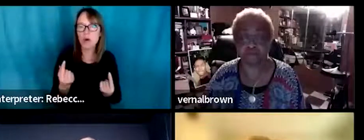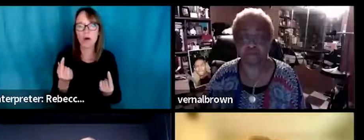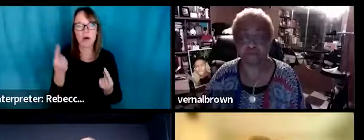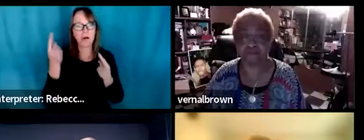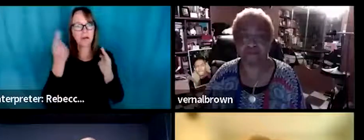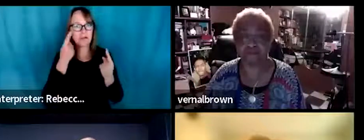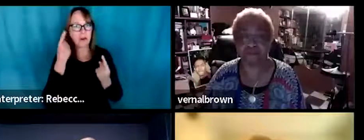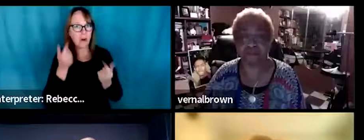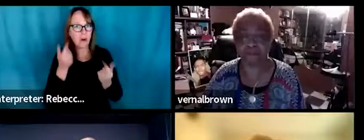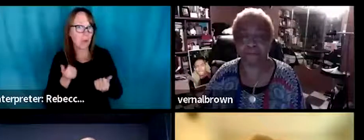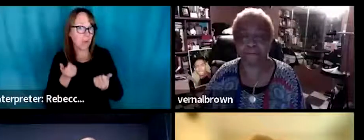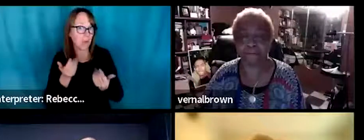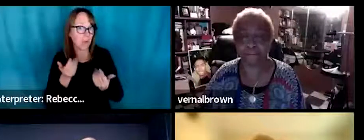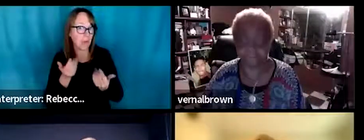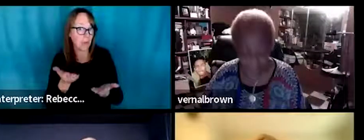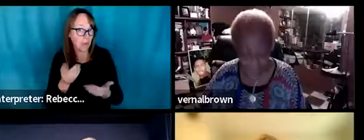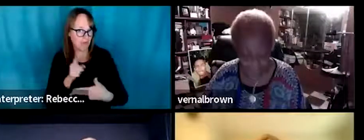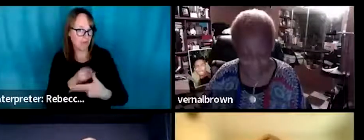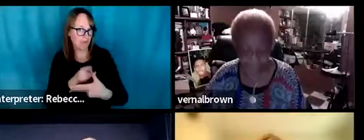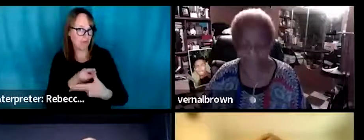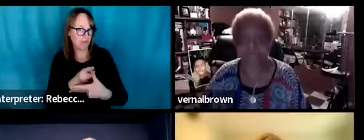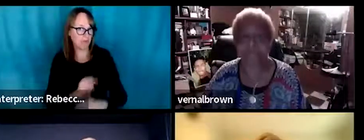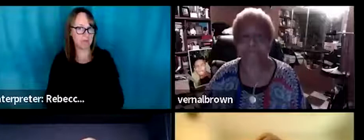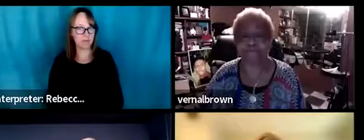Chair, if I can address just very quickly.